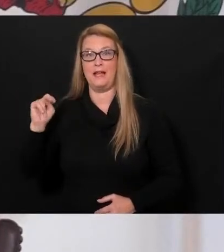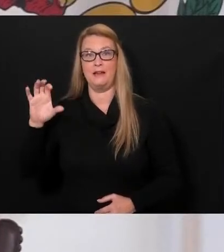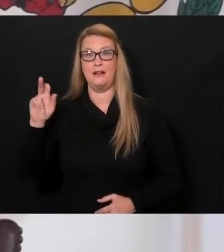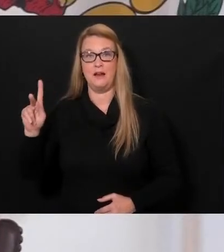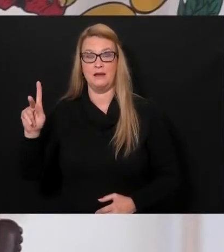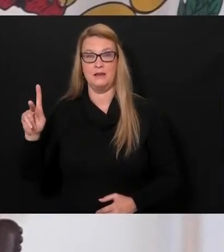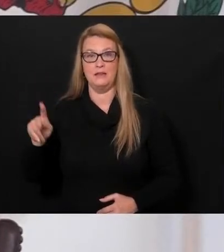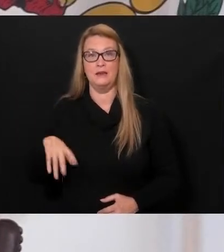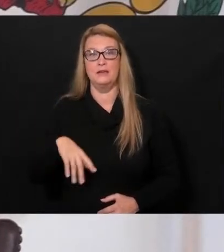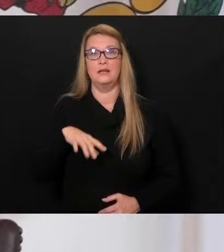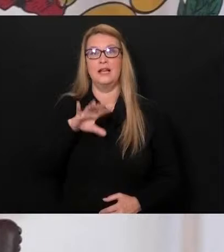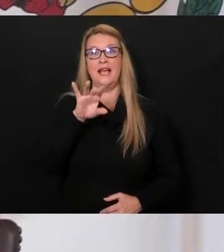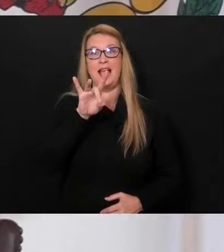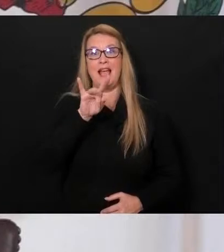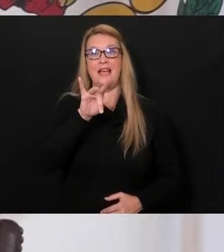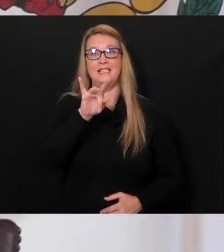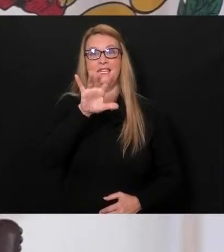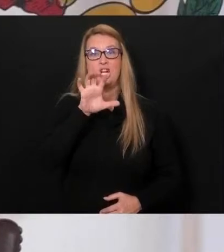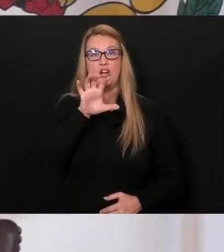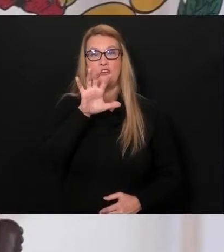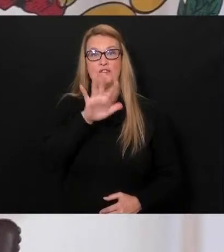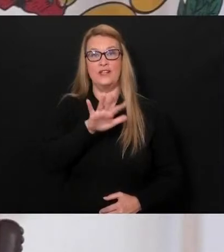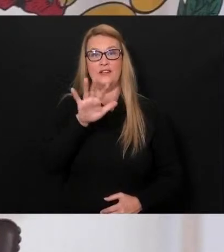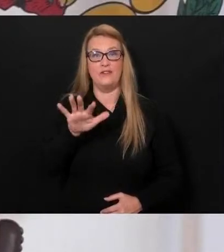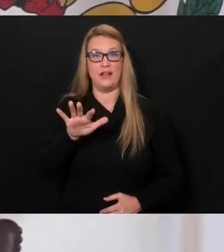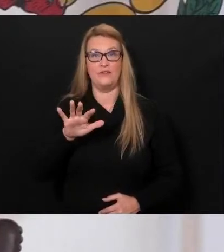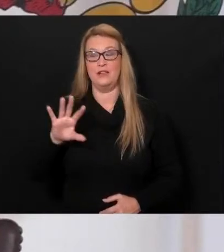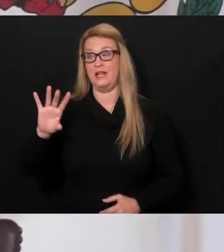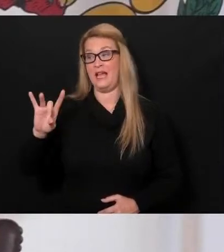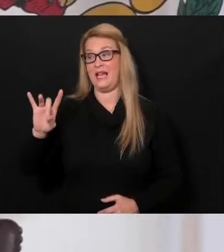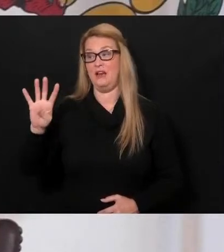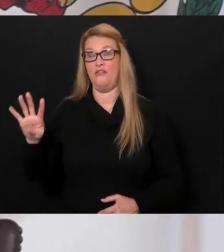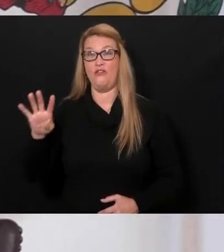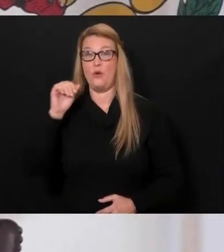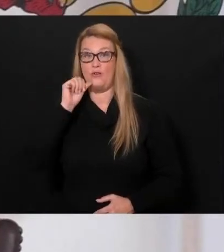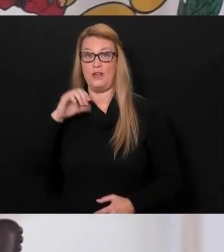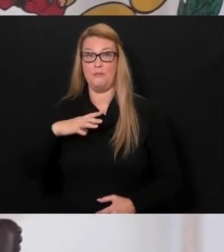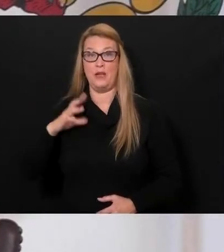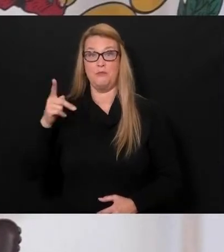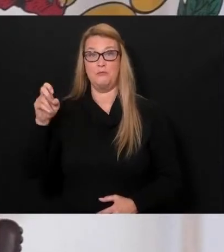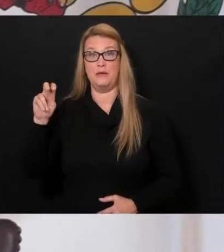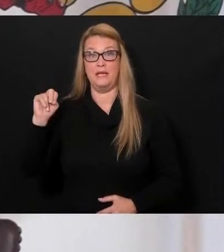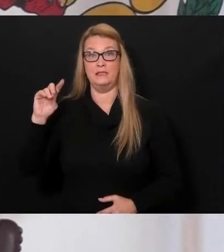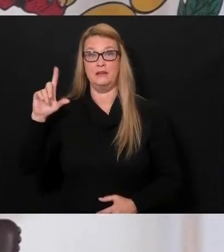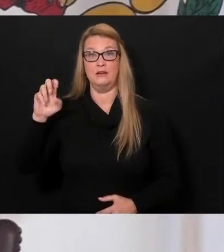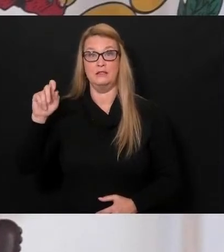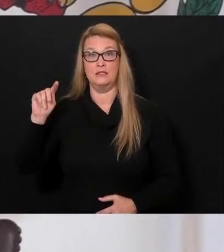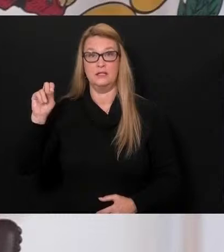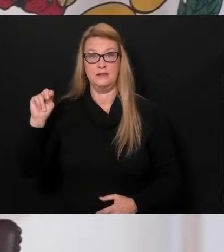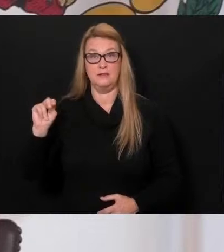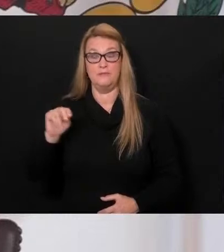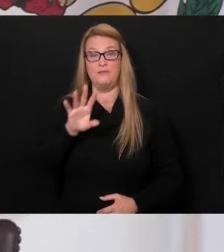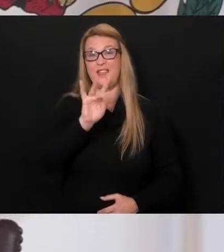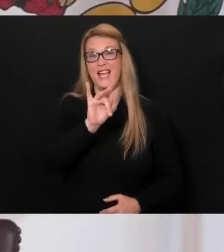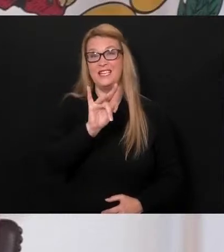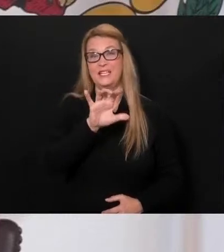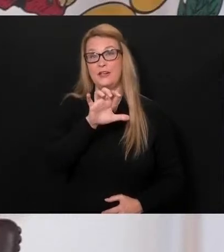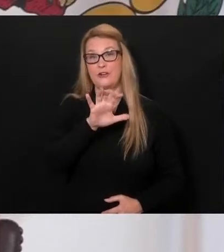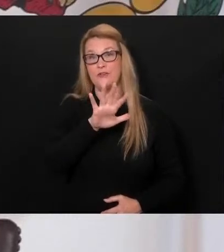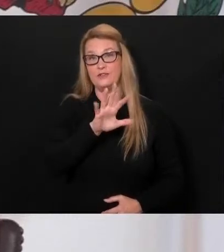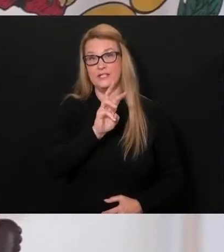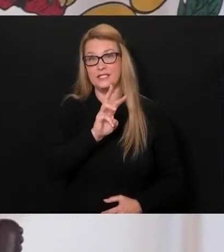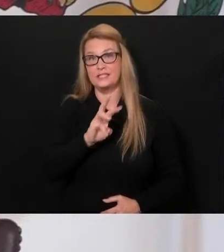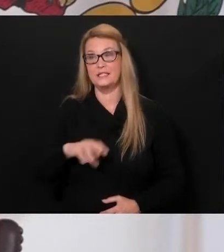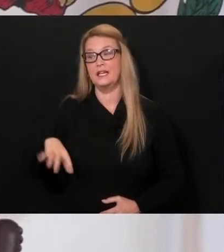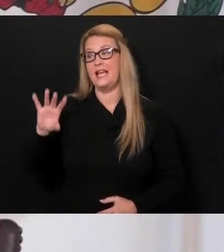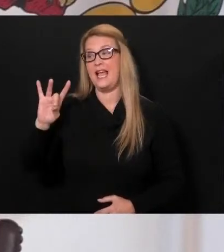County. Our 1855th death is an 84-year-old female from Pendleton County. Our 1856th death